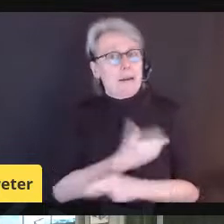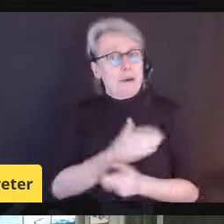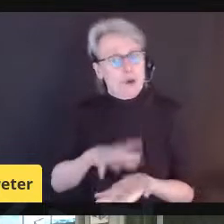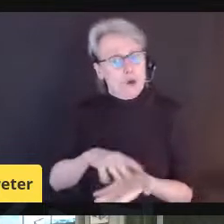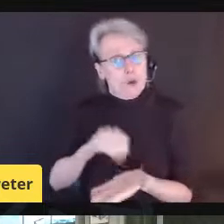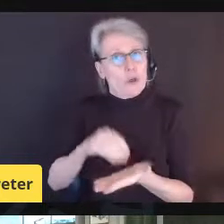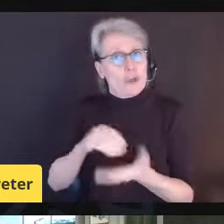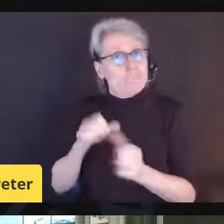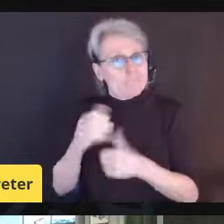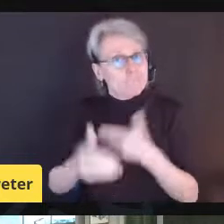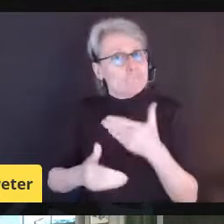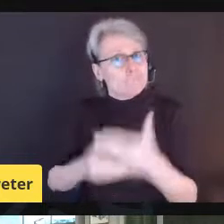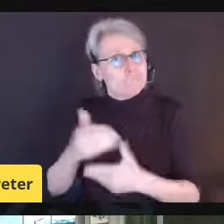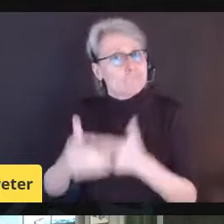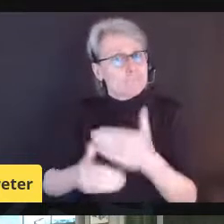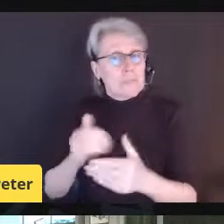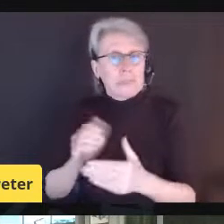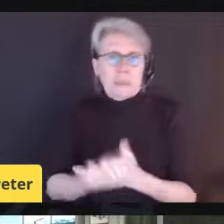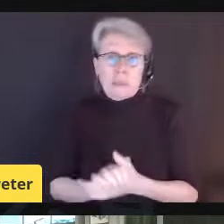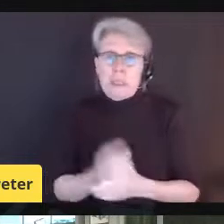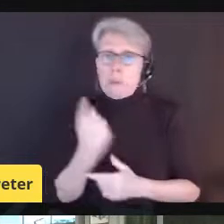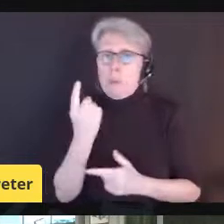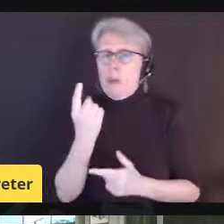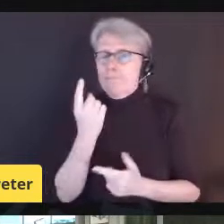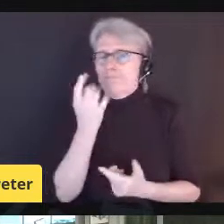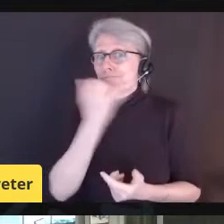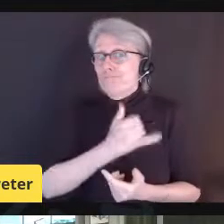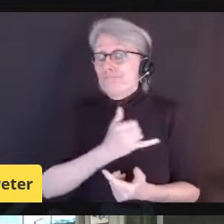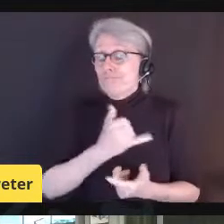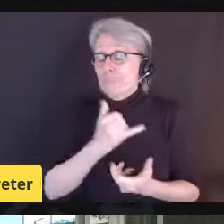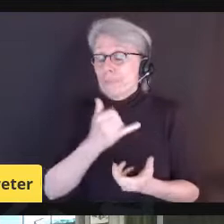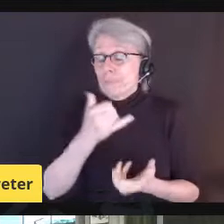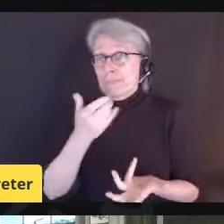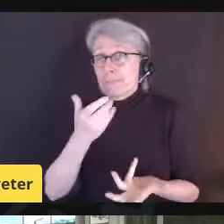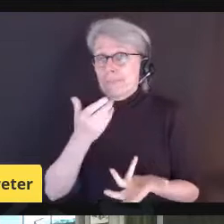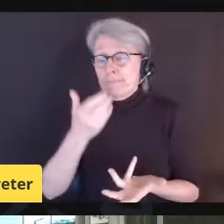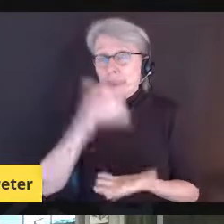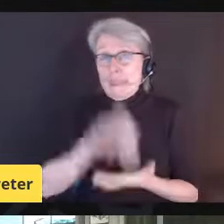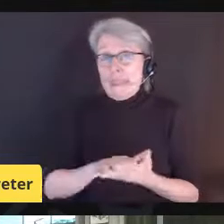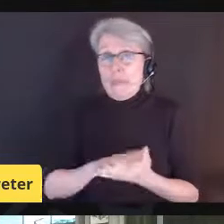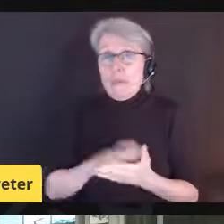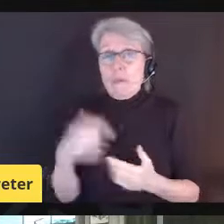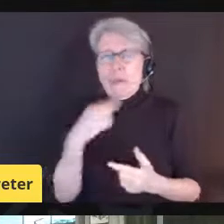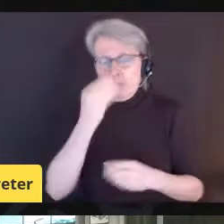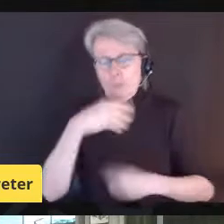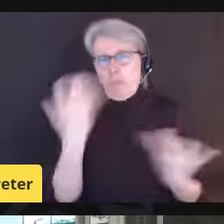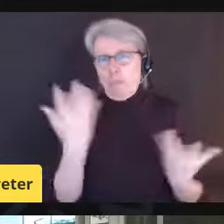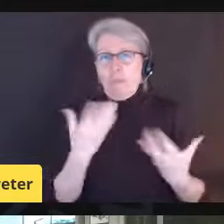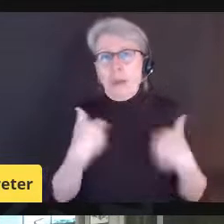So that's a misconception that some people have made.